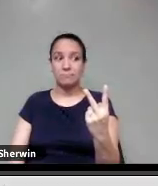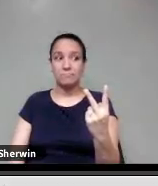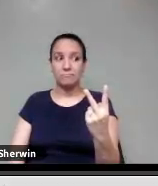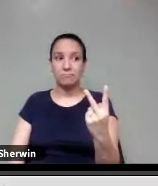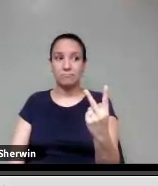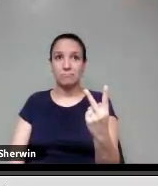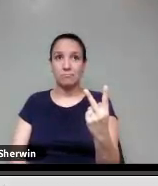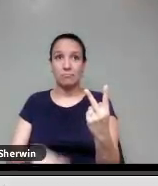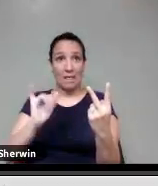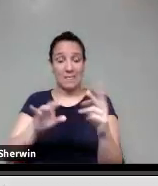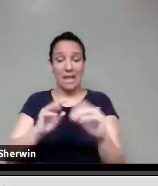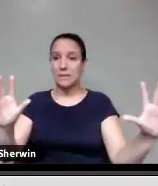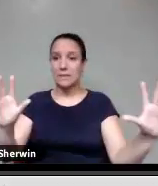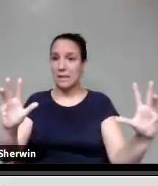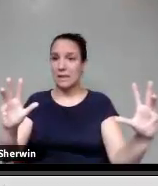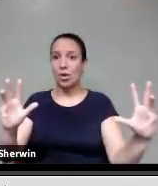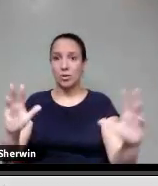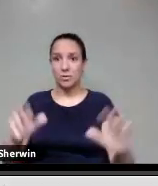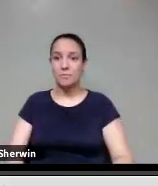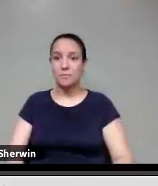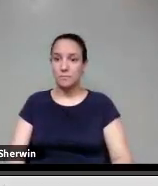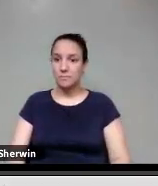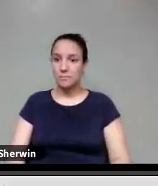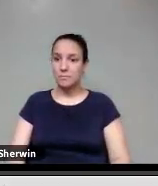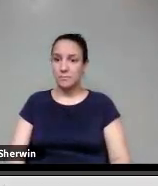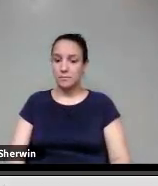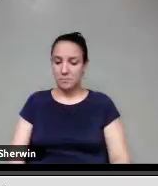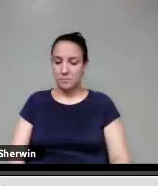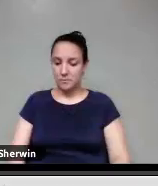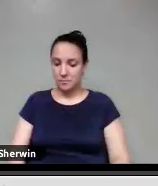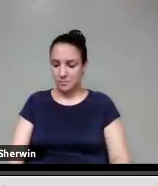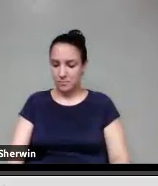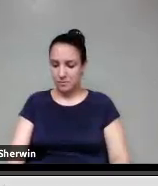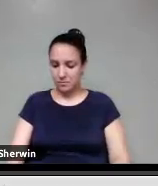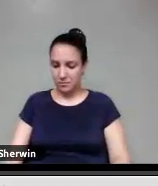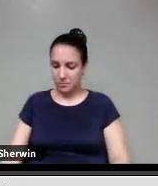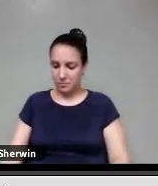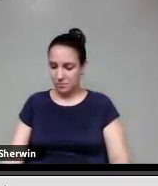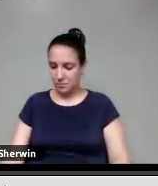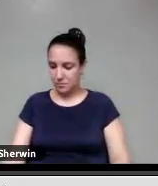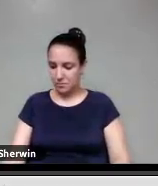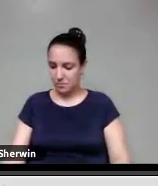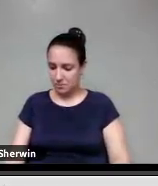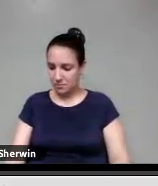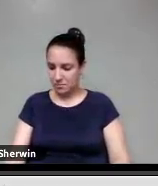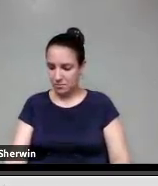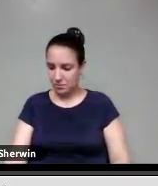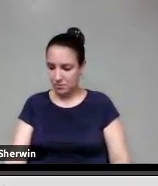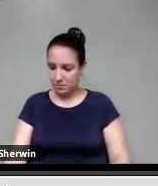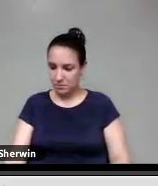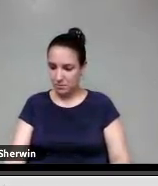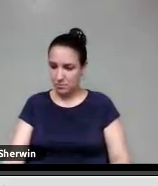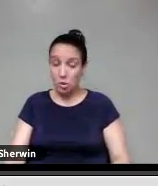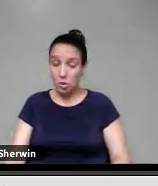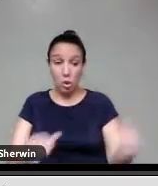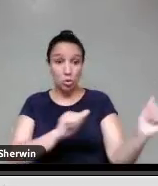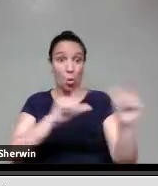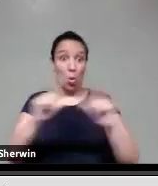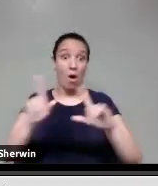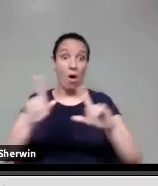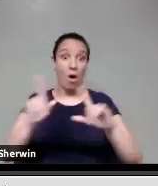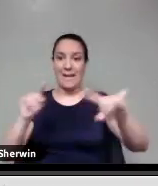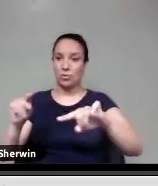pretty clear, and they got an exceptionally, they didn't get 100% participation, but they got high participation, and the participation they